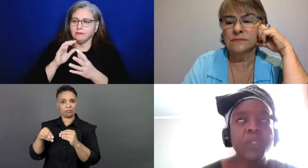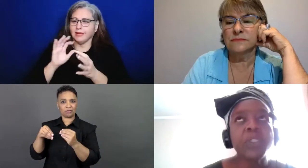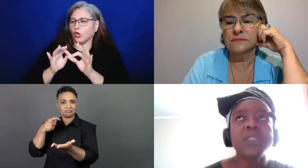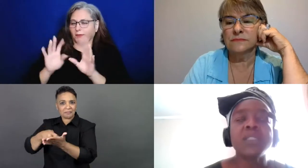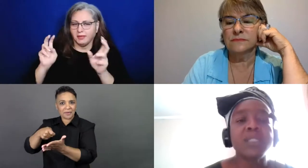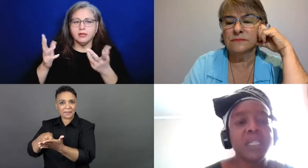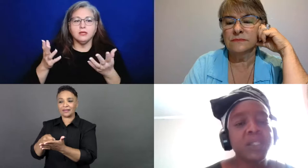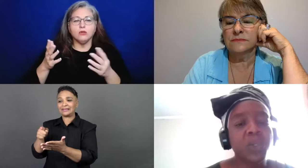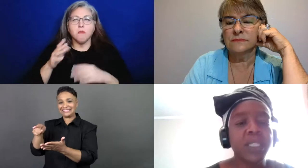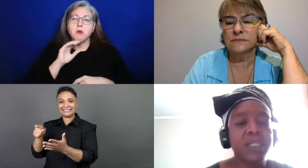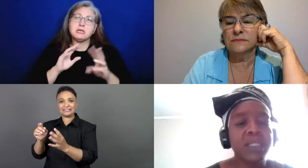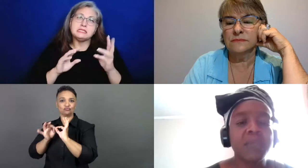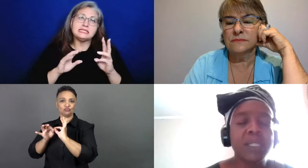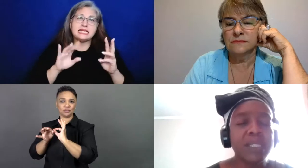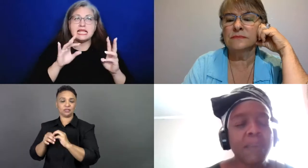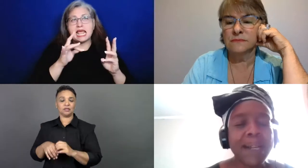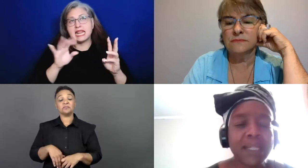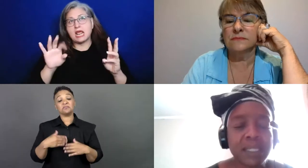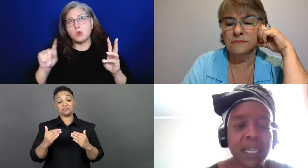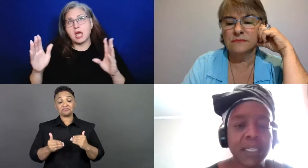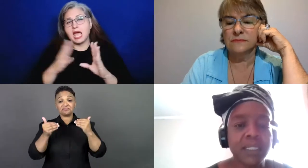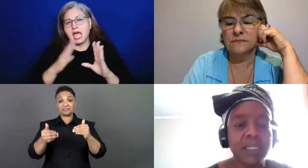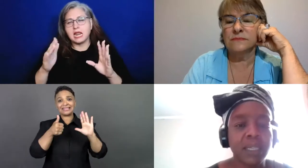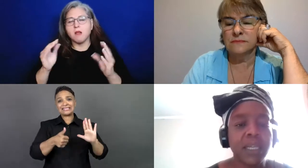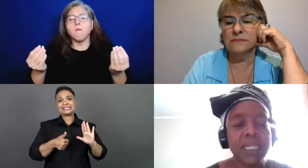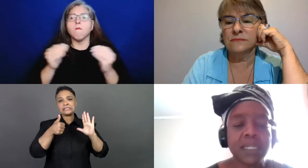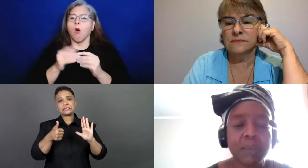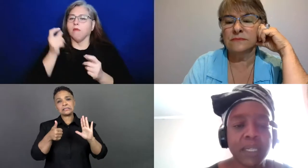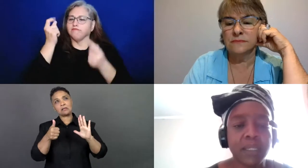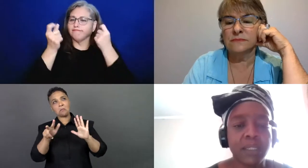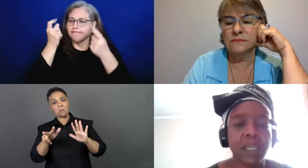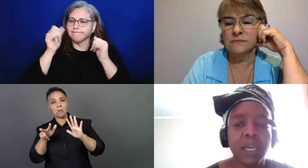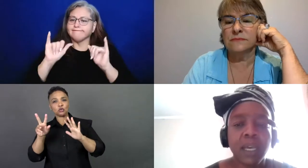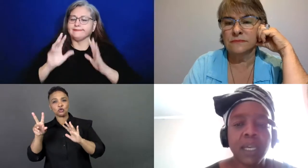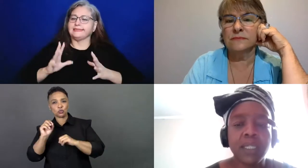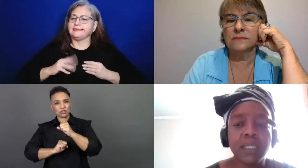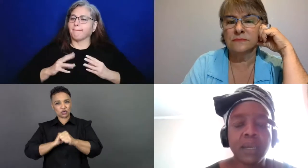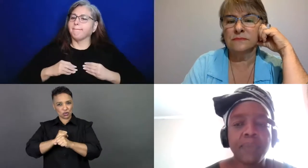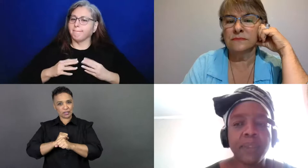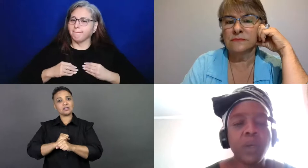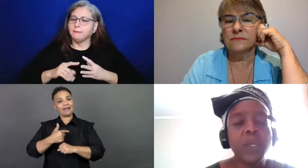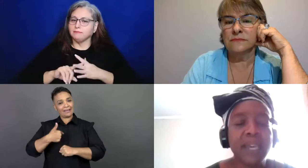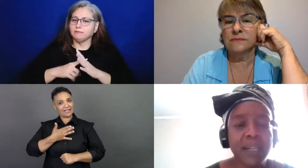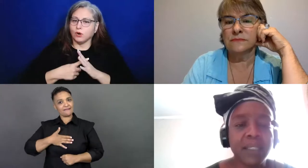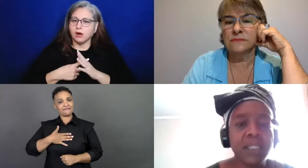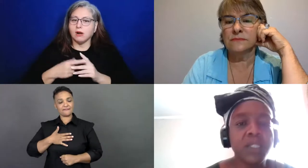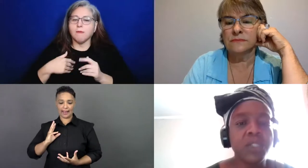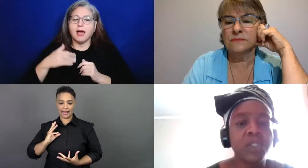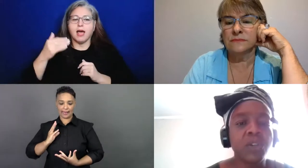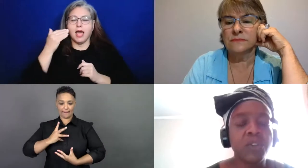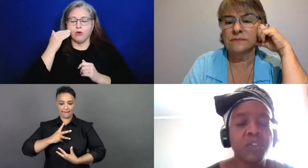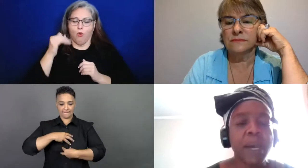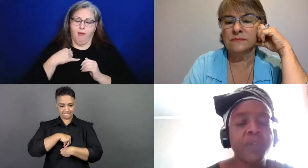And between 16, 18, 20, there's been some understanding and acceptance and knowing the